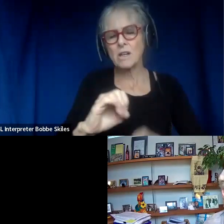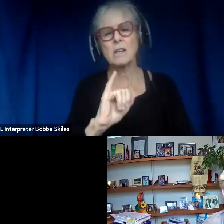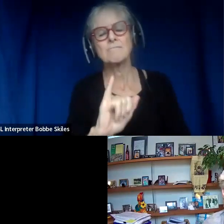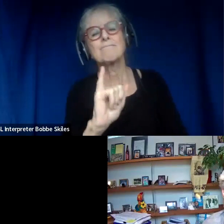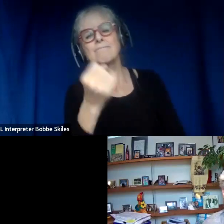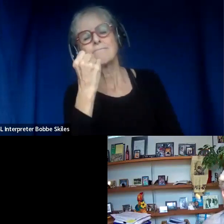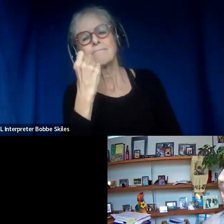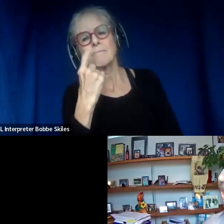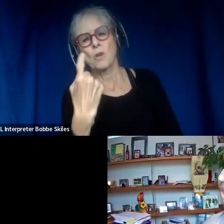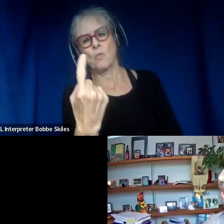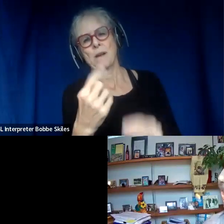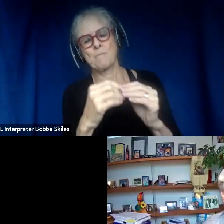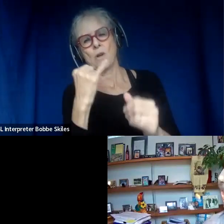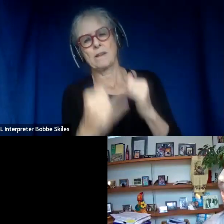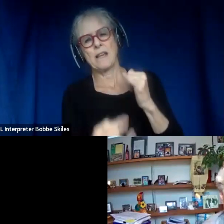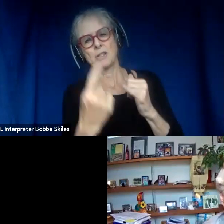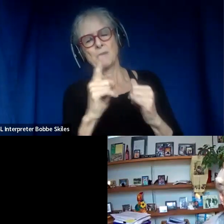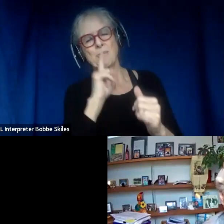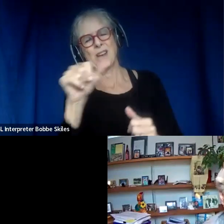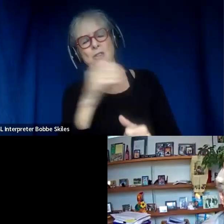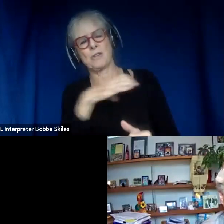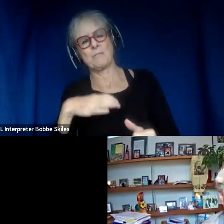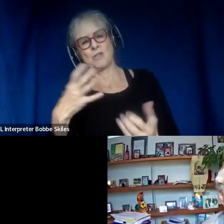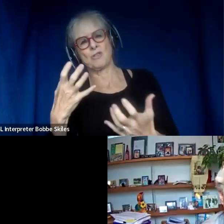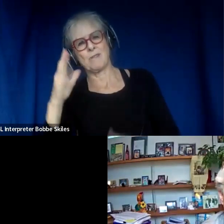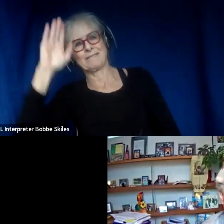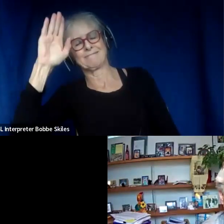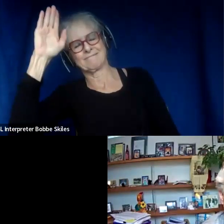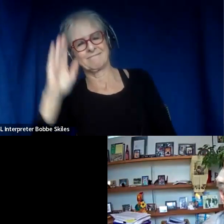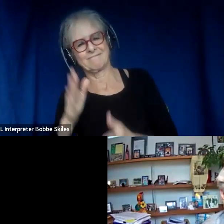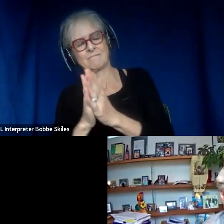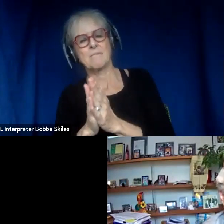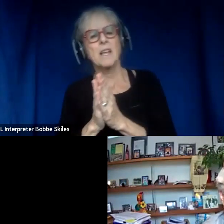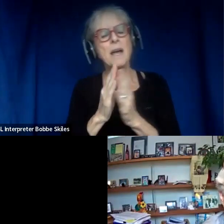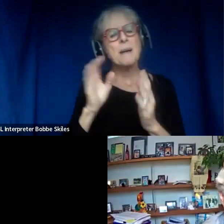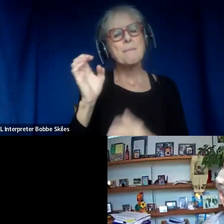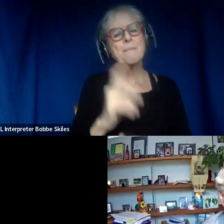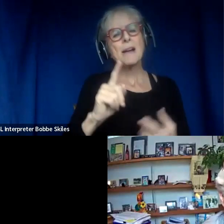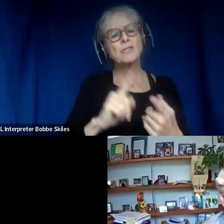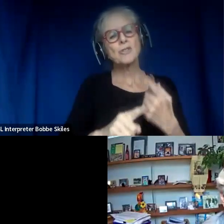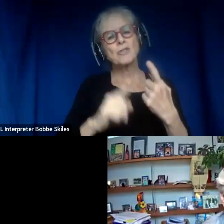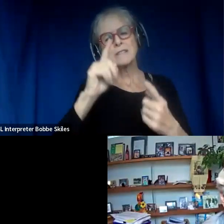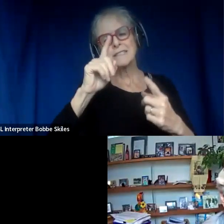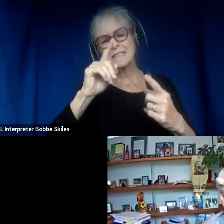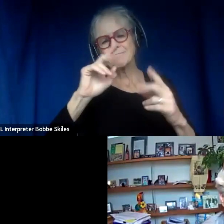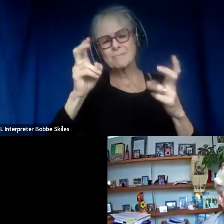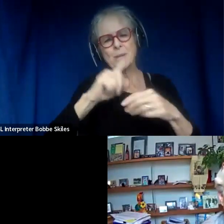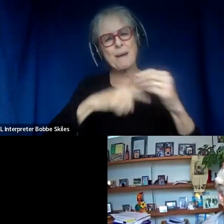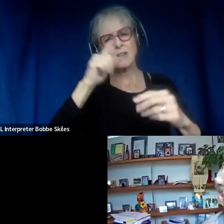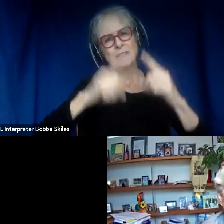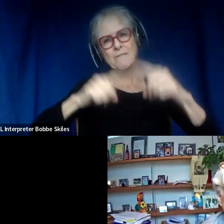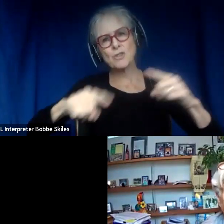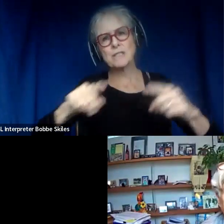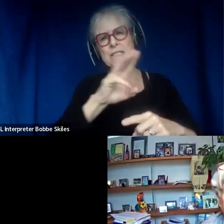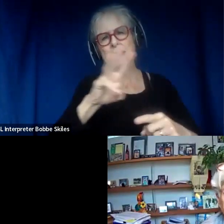more last one, because I'm sure other commissioners have questions. So getting back to this issue of the diversity of the $66 million has been invested in